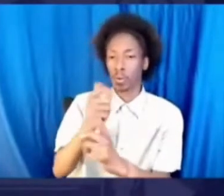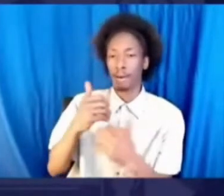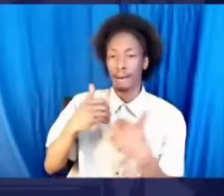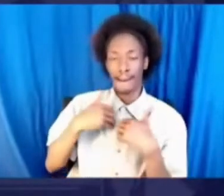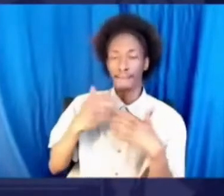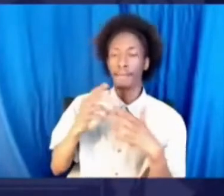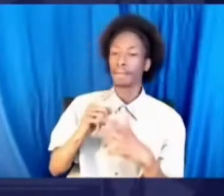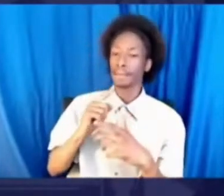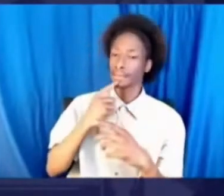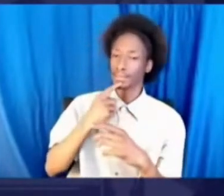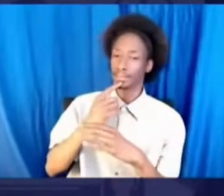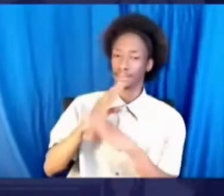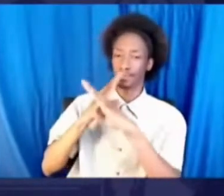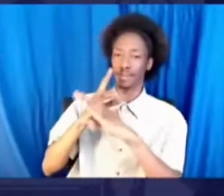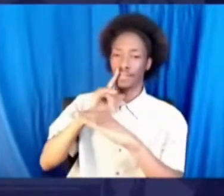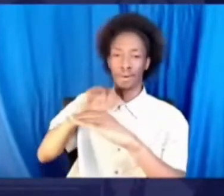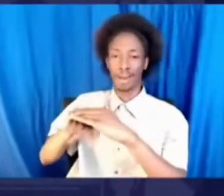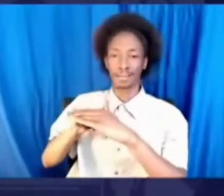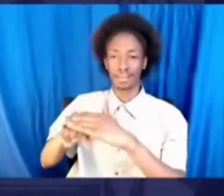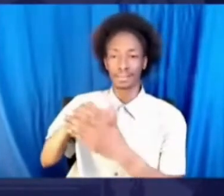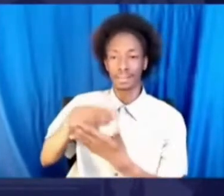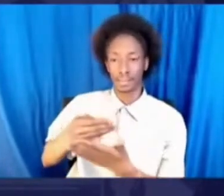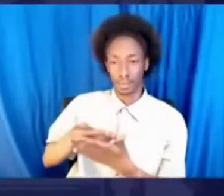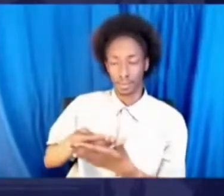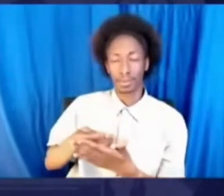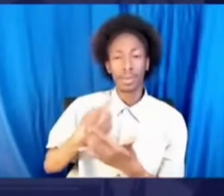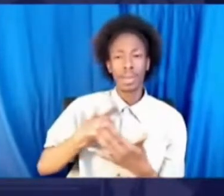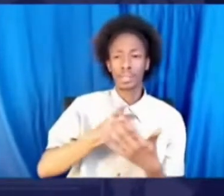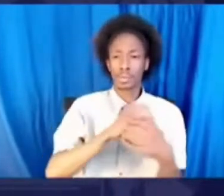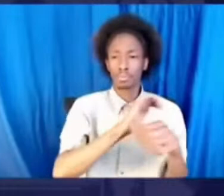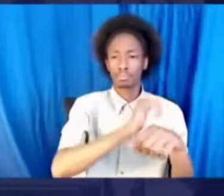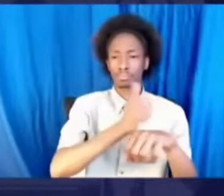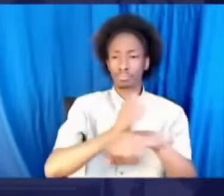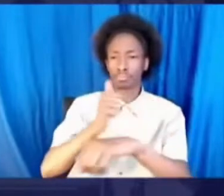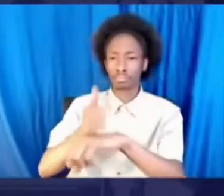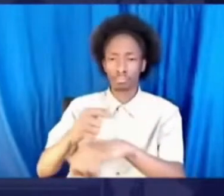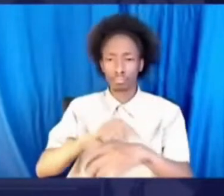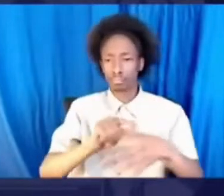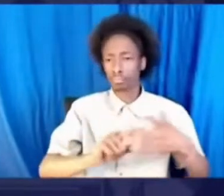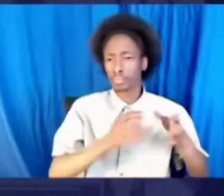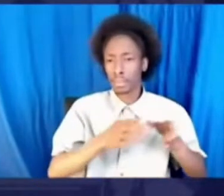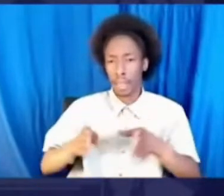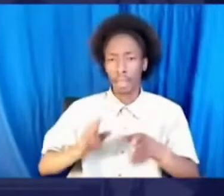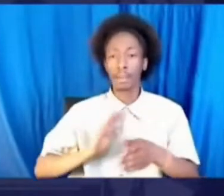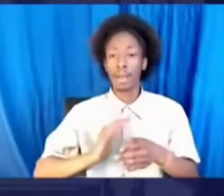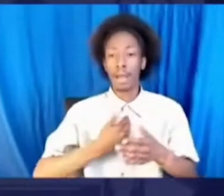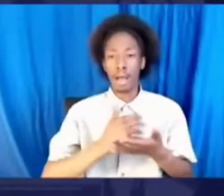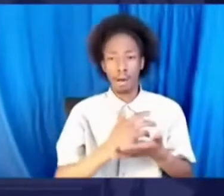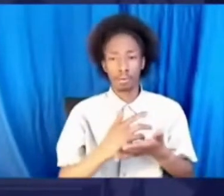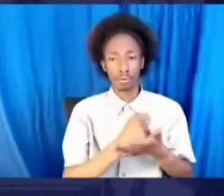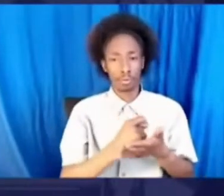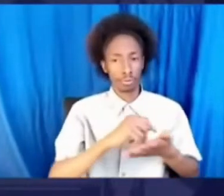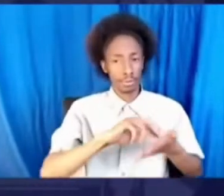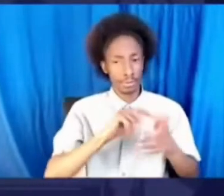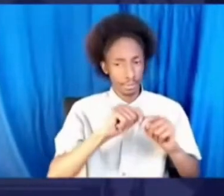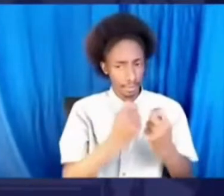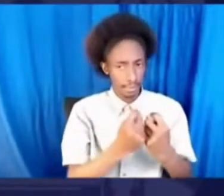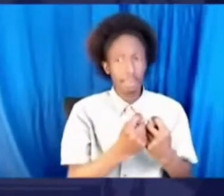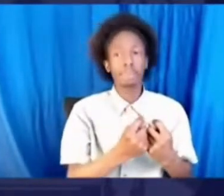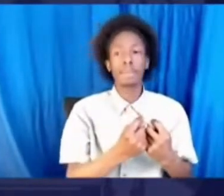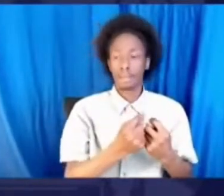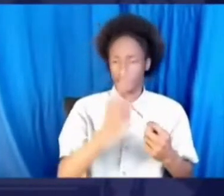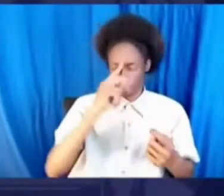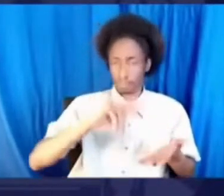capital. As we implement these measures, our Treasury team has been intentional in ensuring that